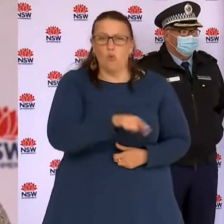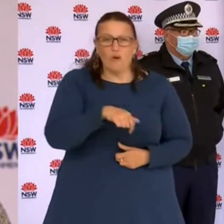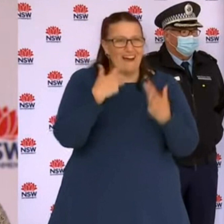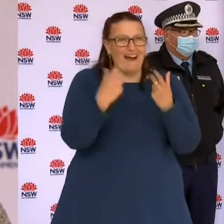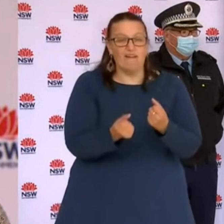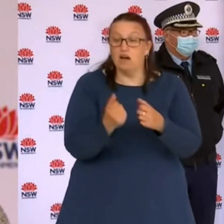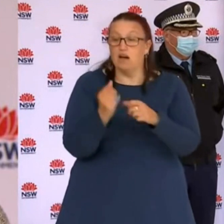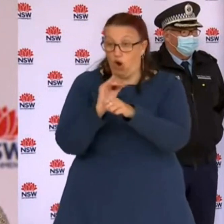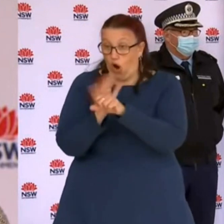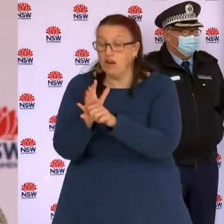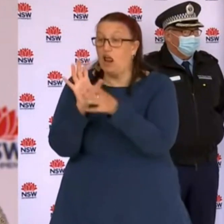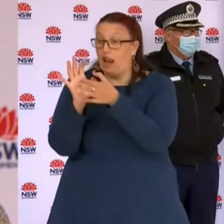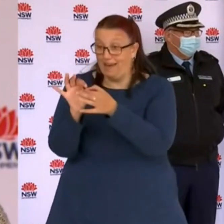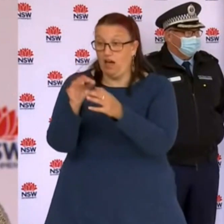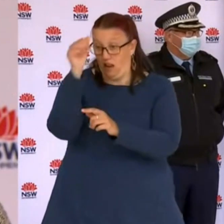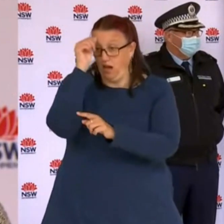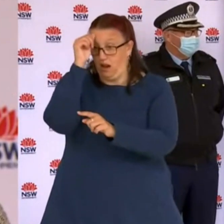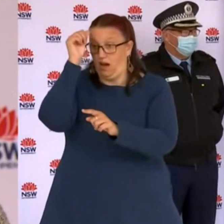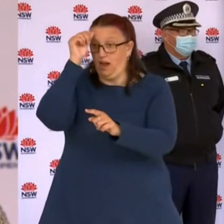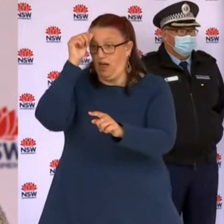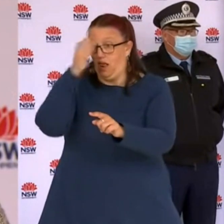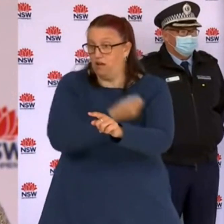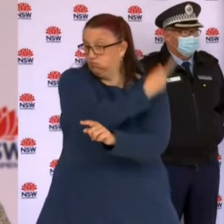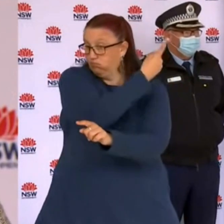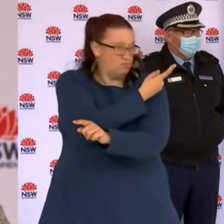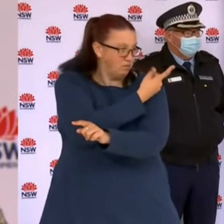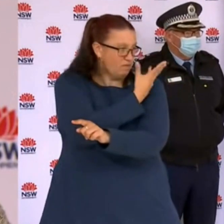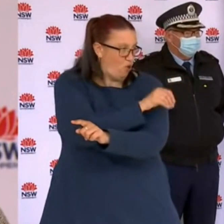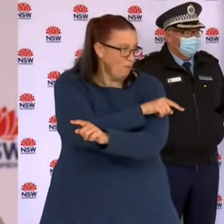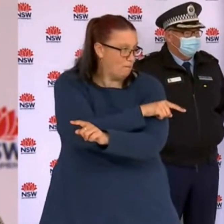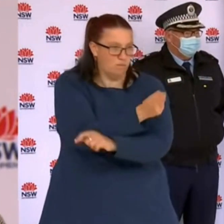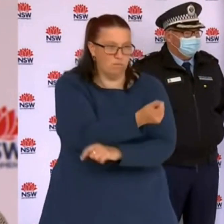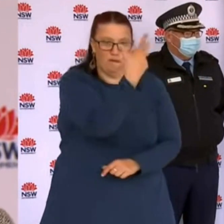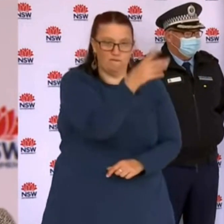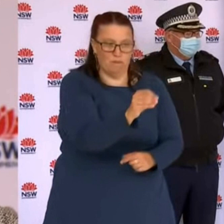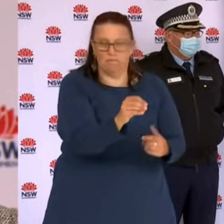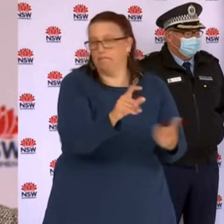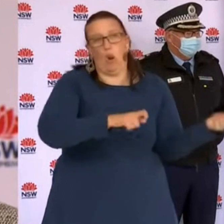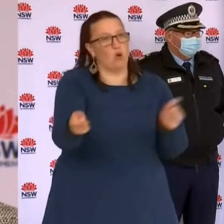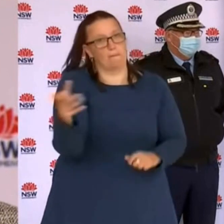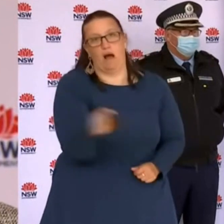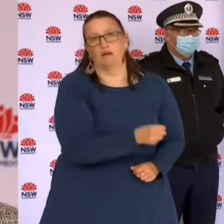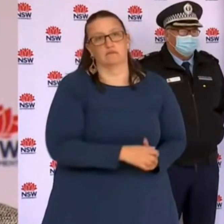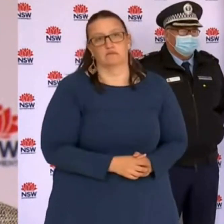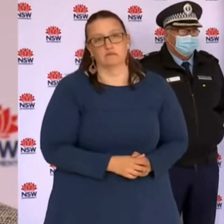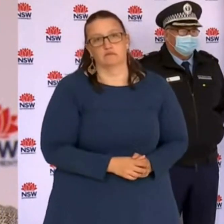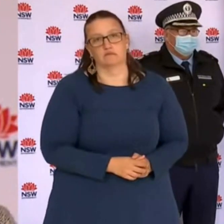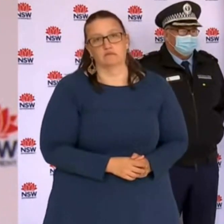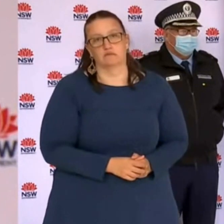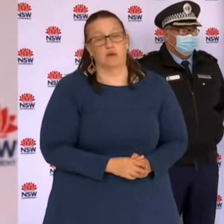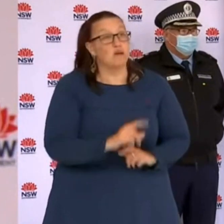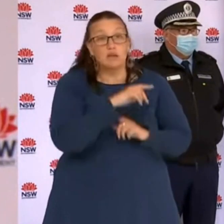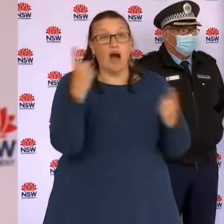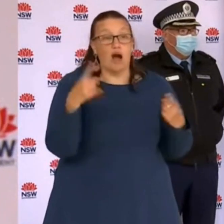chains, we acted to try and lock down as little as a number of people as we could, with still a massive impact, and